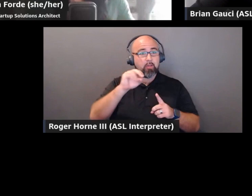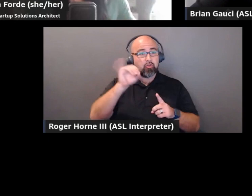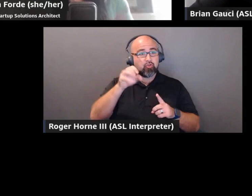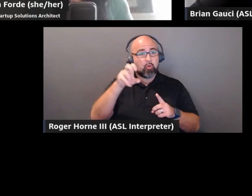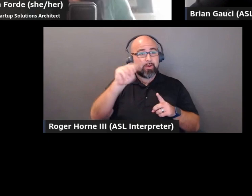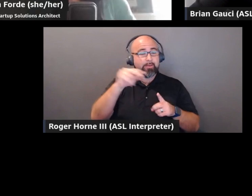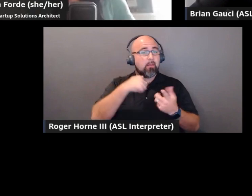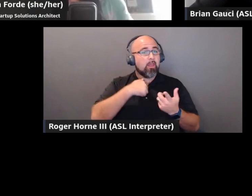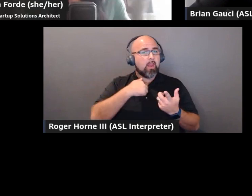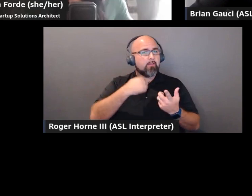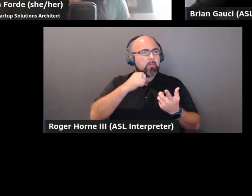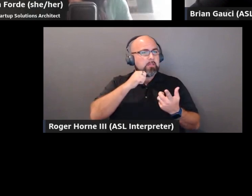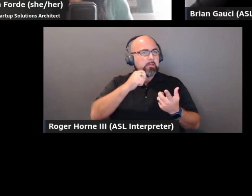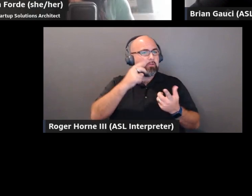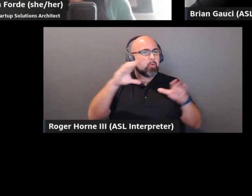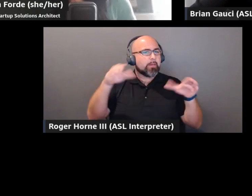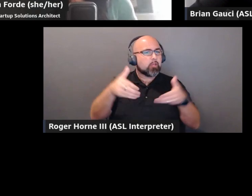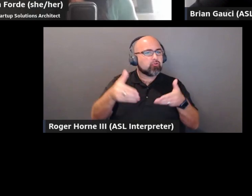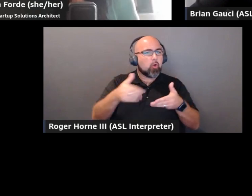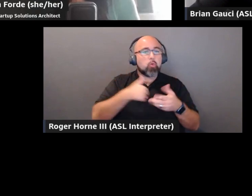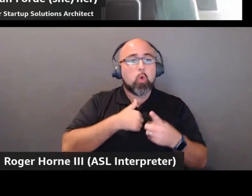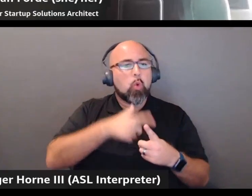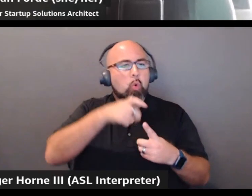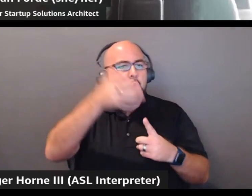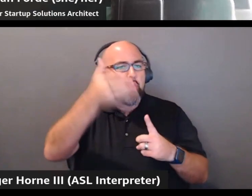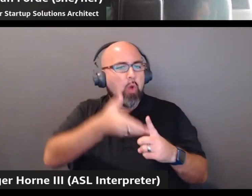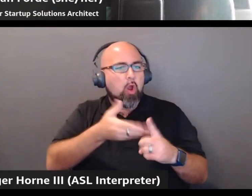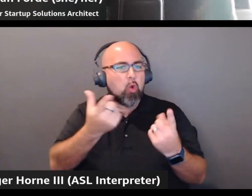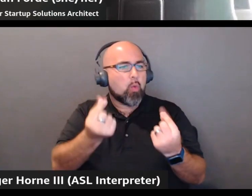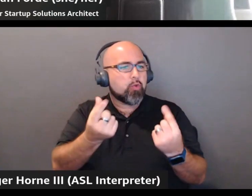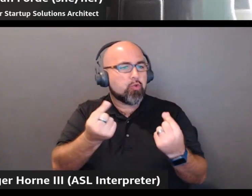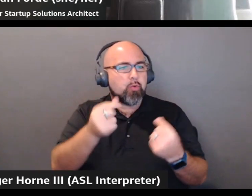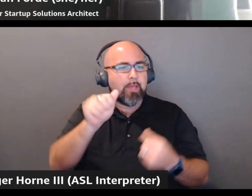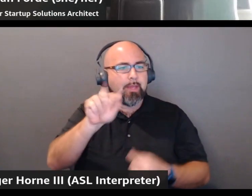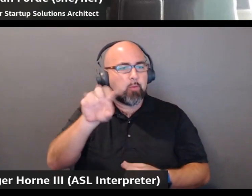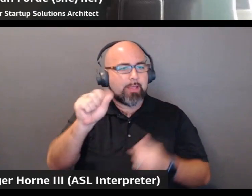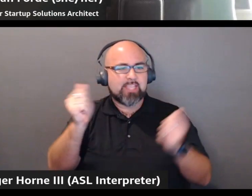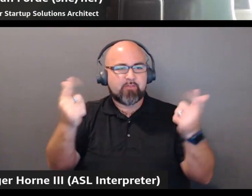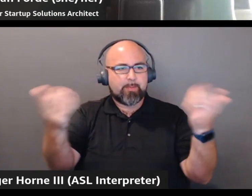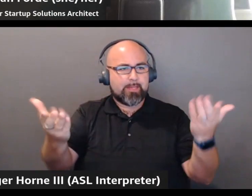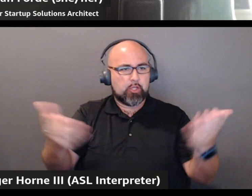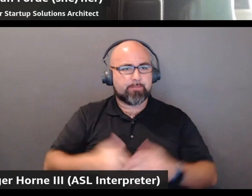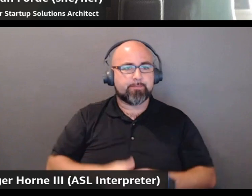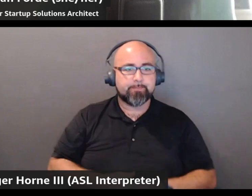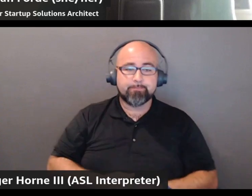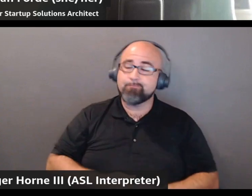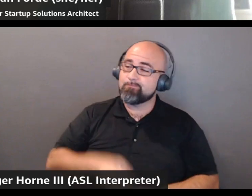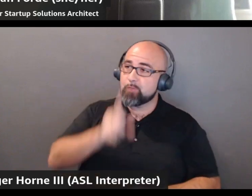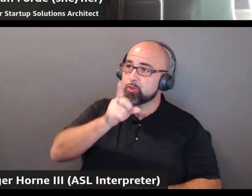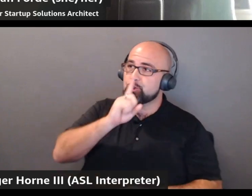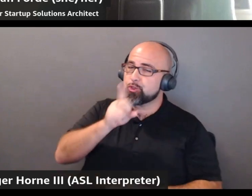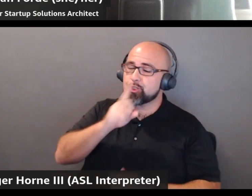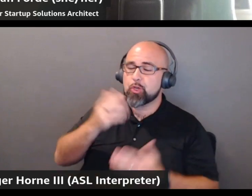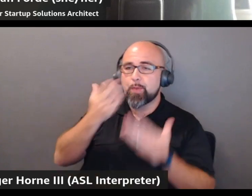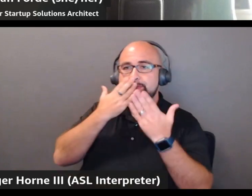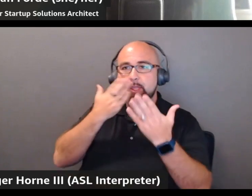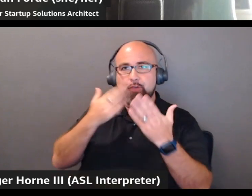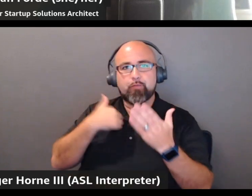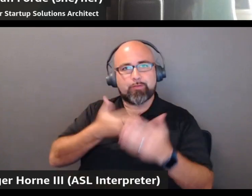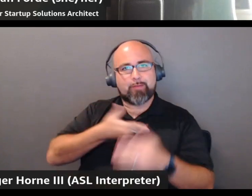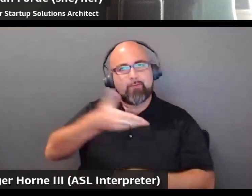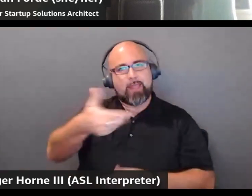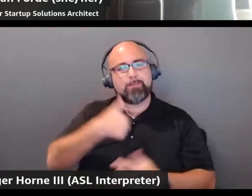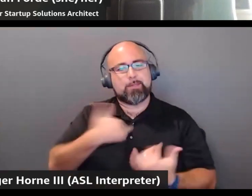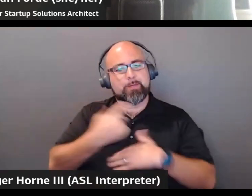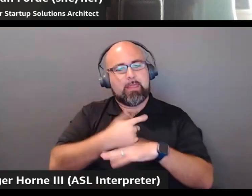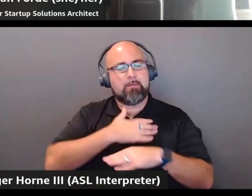of who you are, what you do at AWS to everyone here. Yeah, absolutely. Well, thank you for having me on today. My